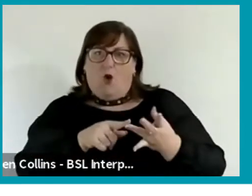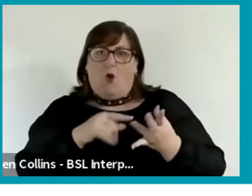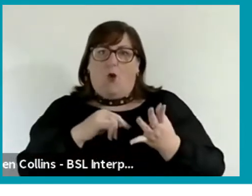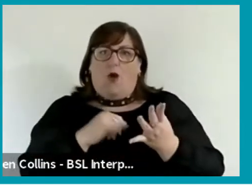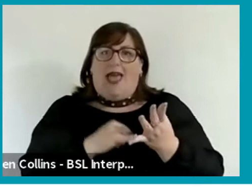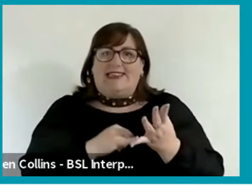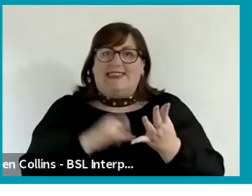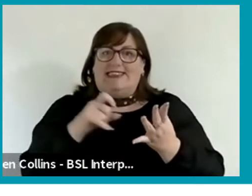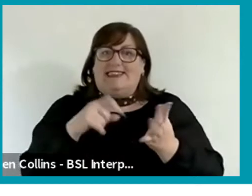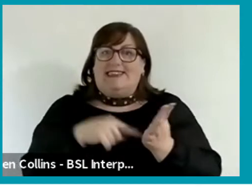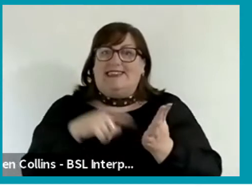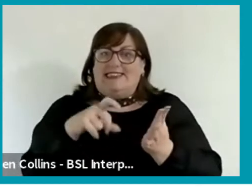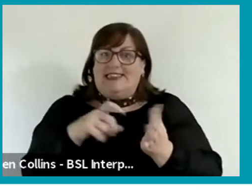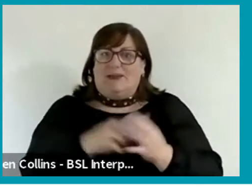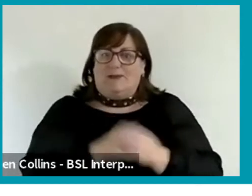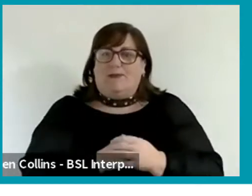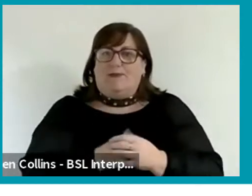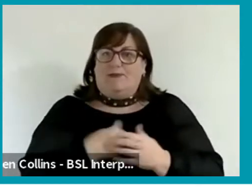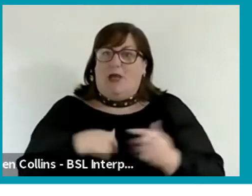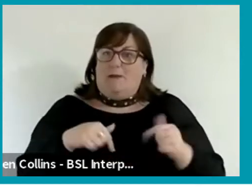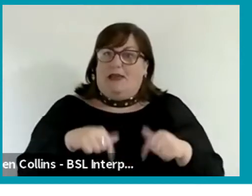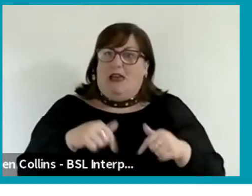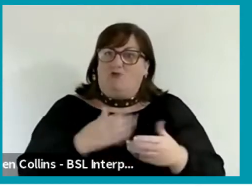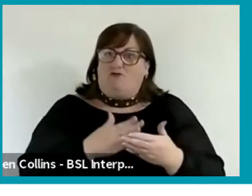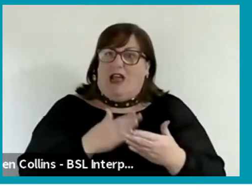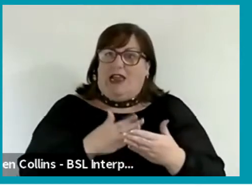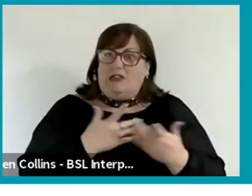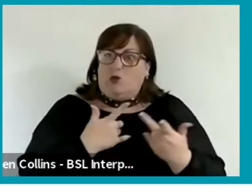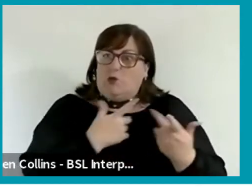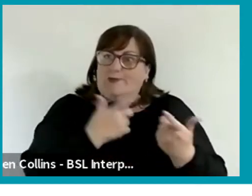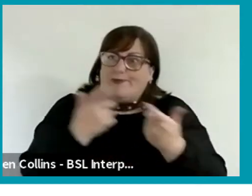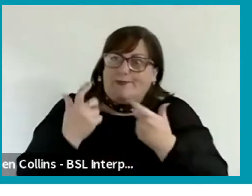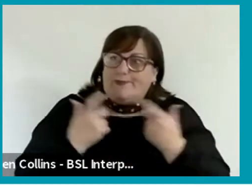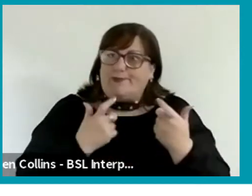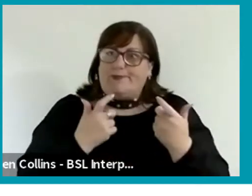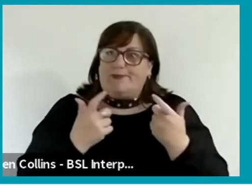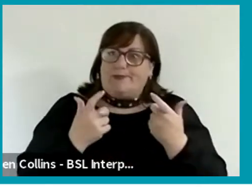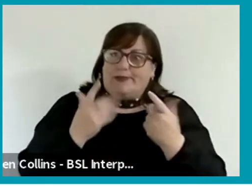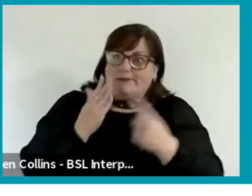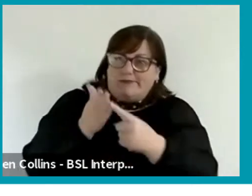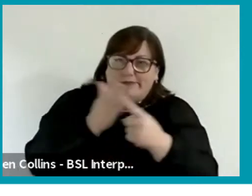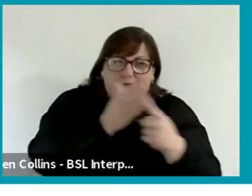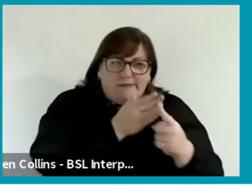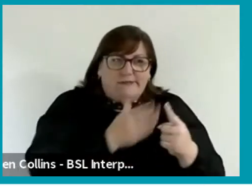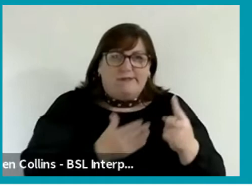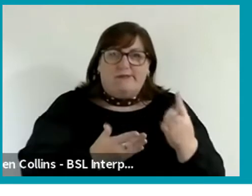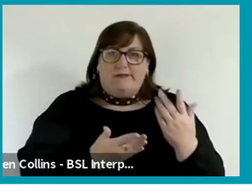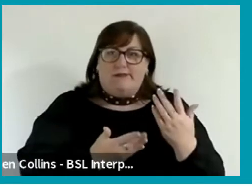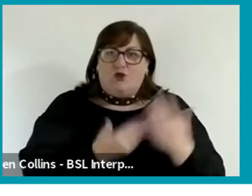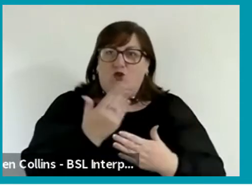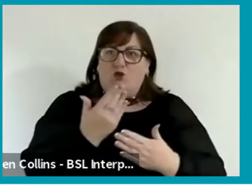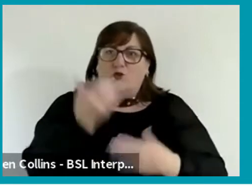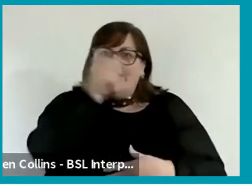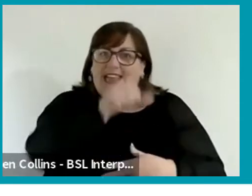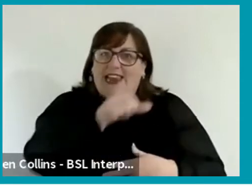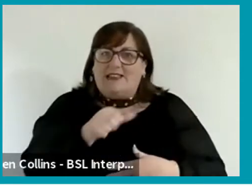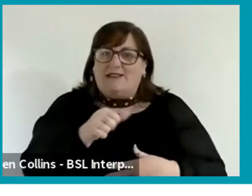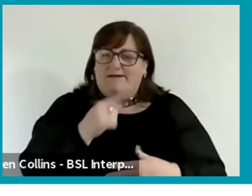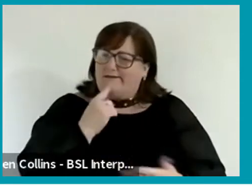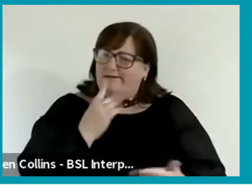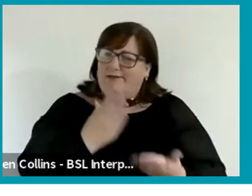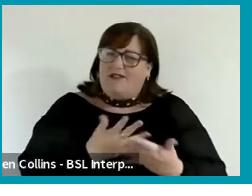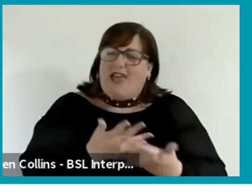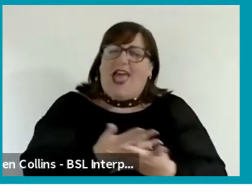to, uncover more talent really. We truly believe that anyone anywhere can learn to trade. And